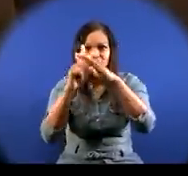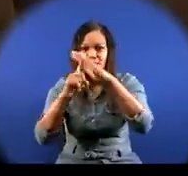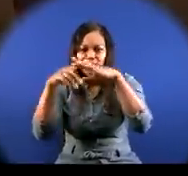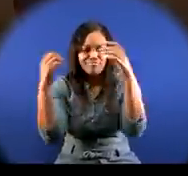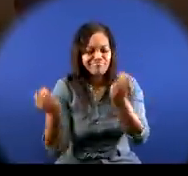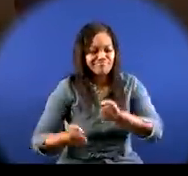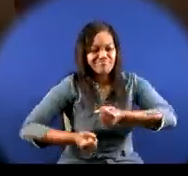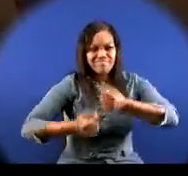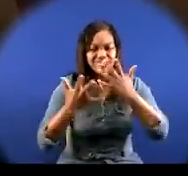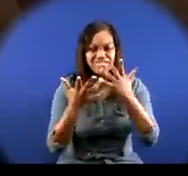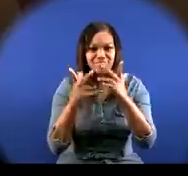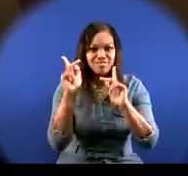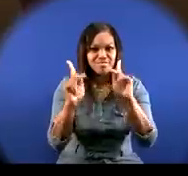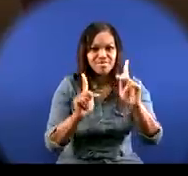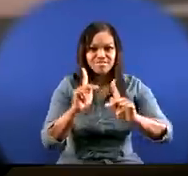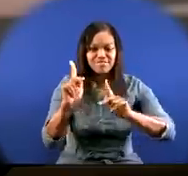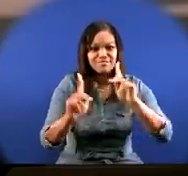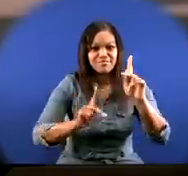many people.